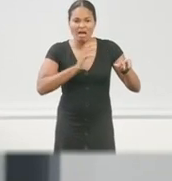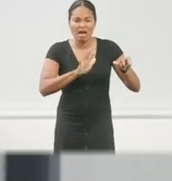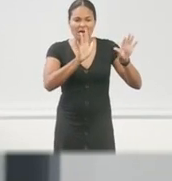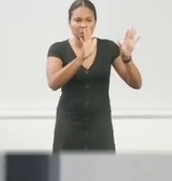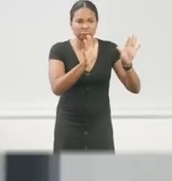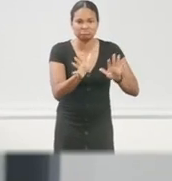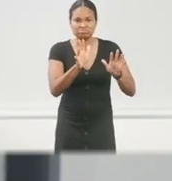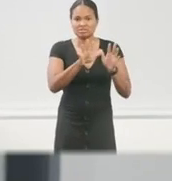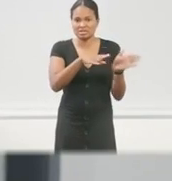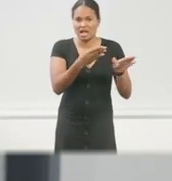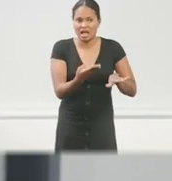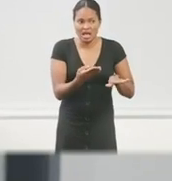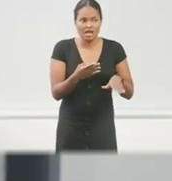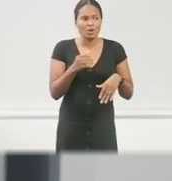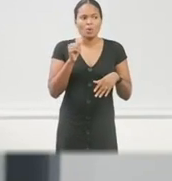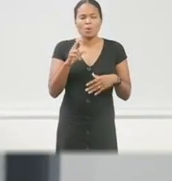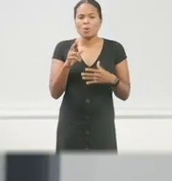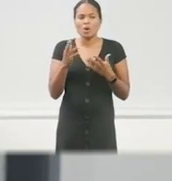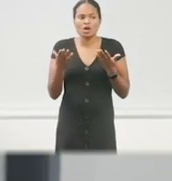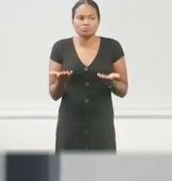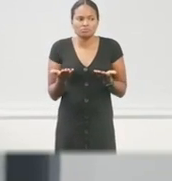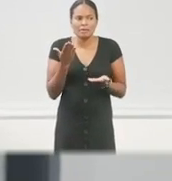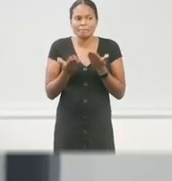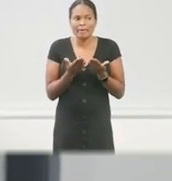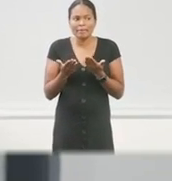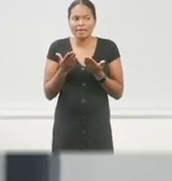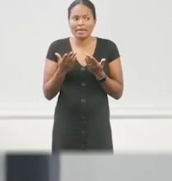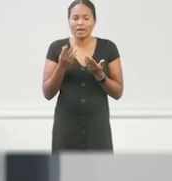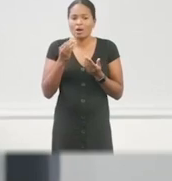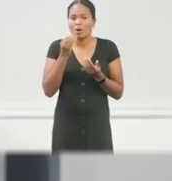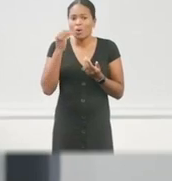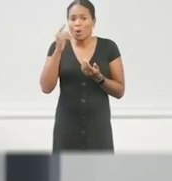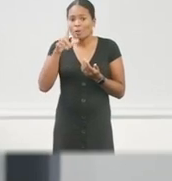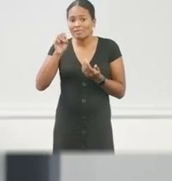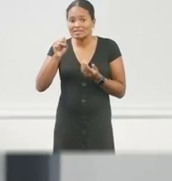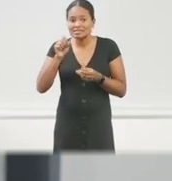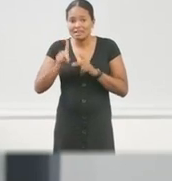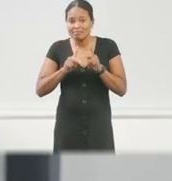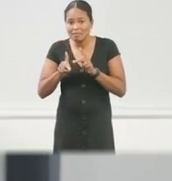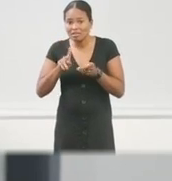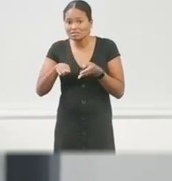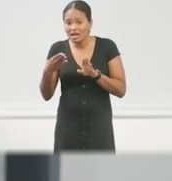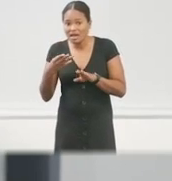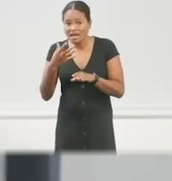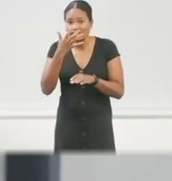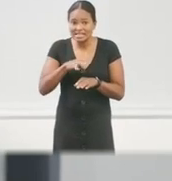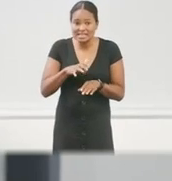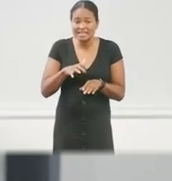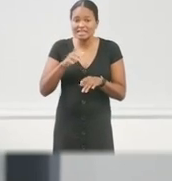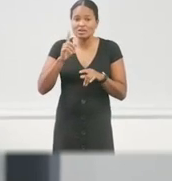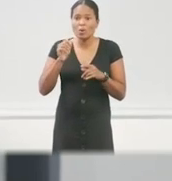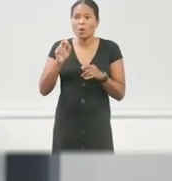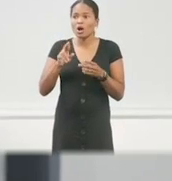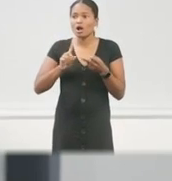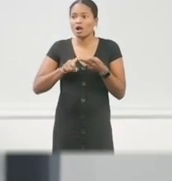recovery community there. Is it something where they don't have some place to go and it's people that are on the street who are having trouble with